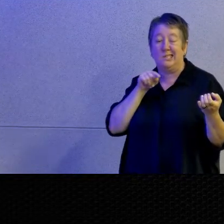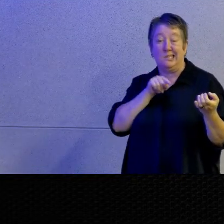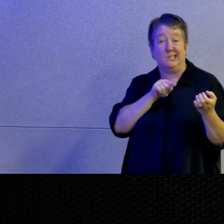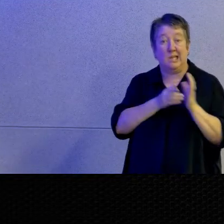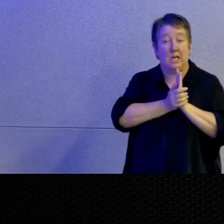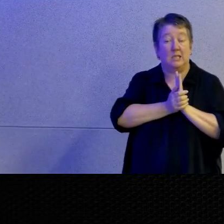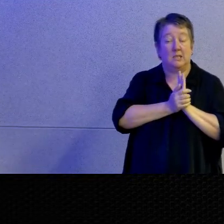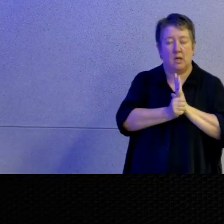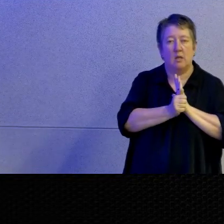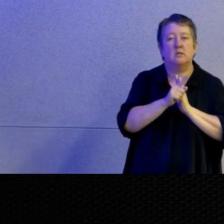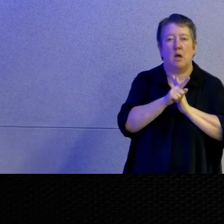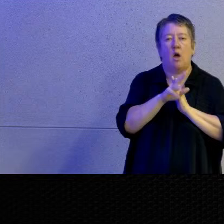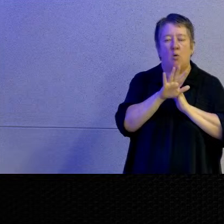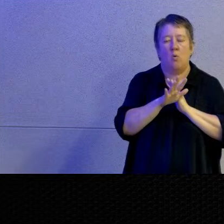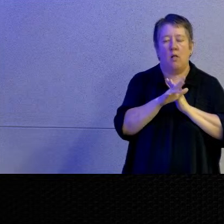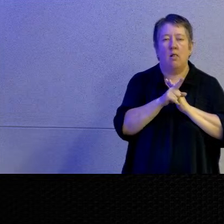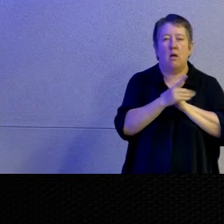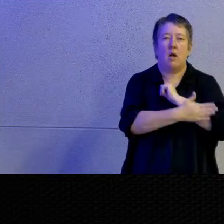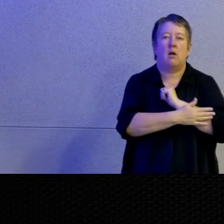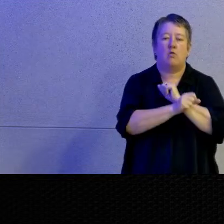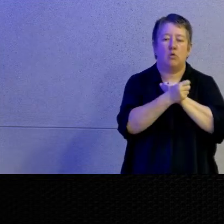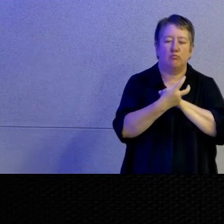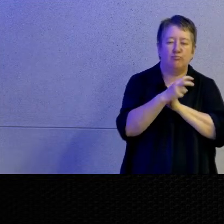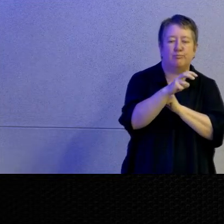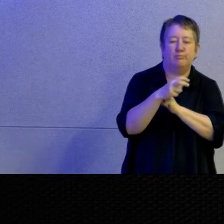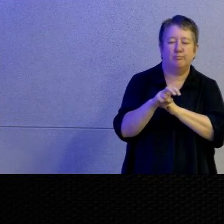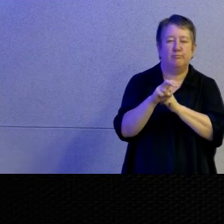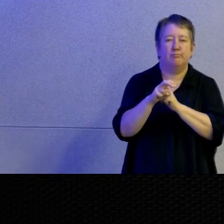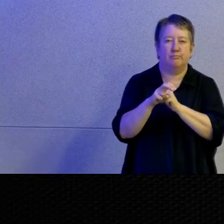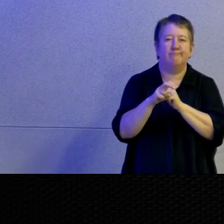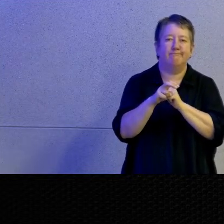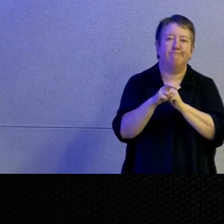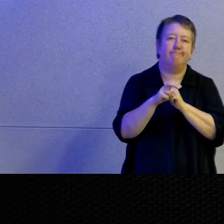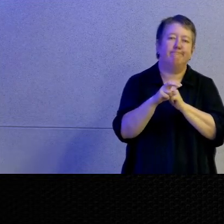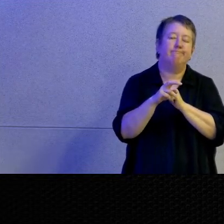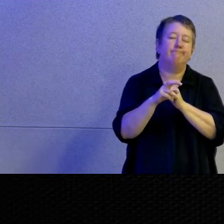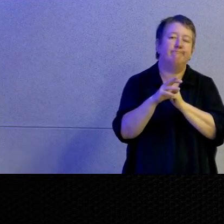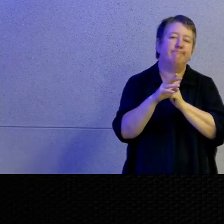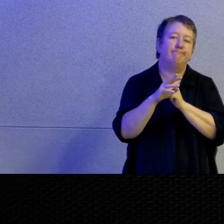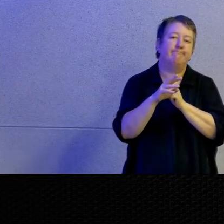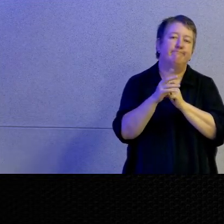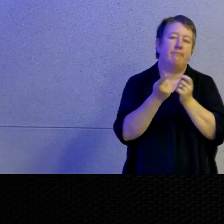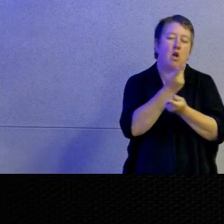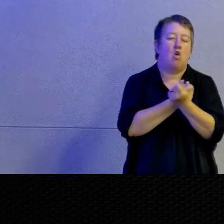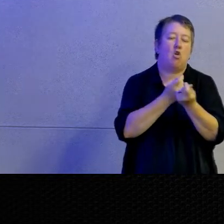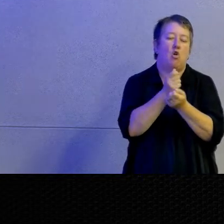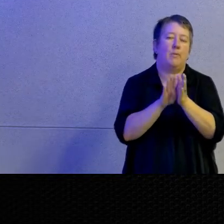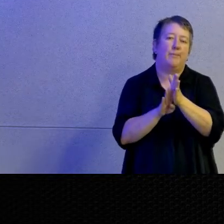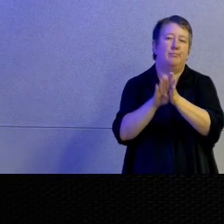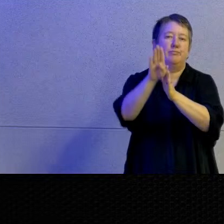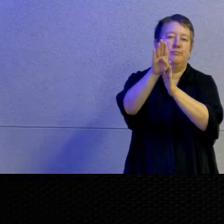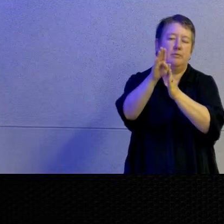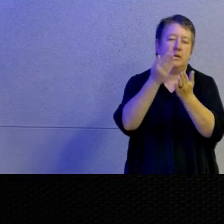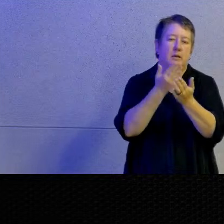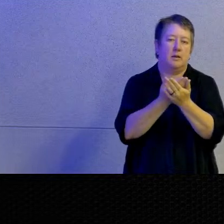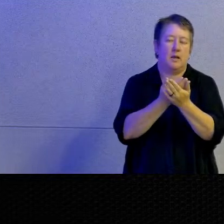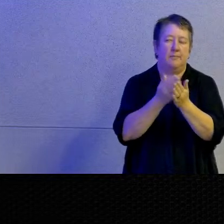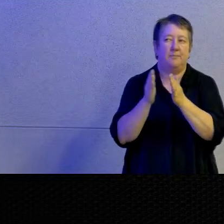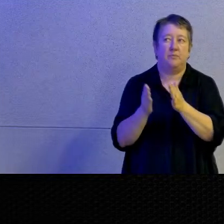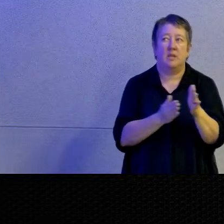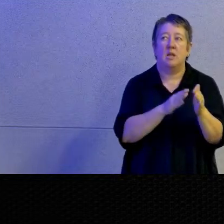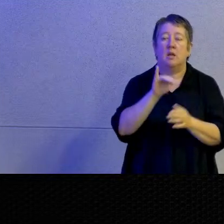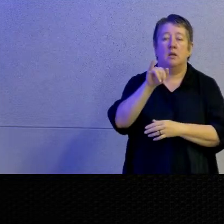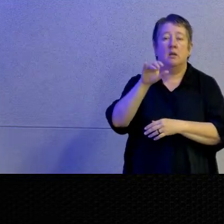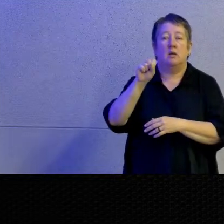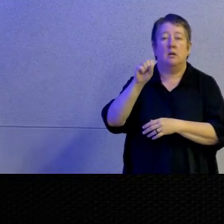transferred back in the country to boost the economy as well. And then we also have ISOLDE that has been there for quite